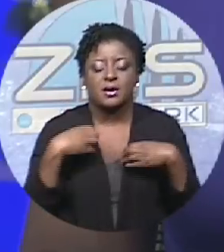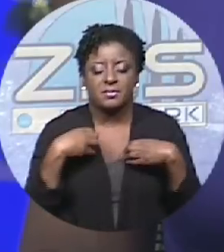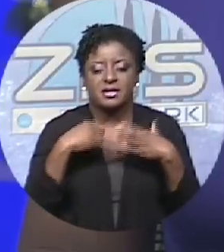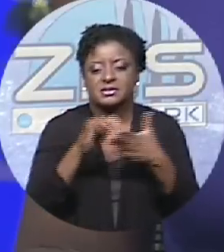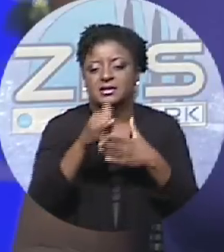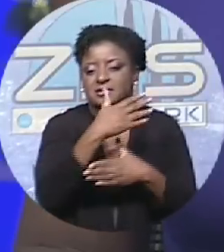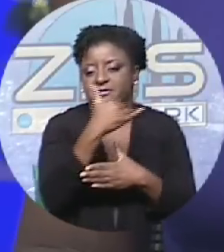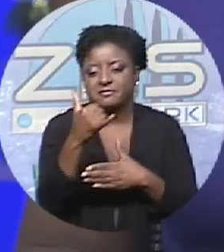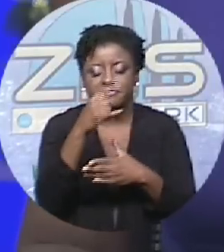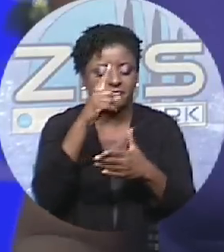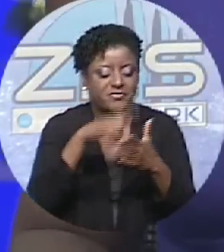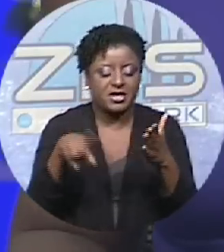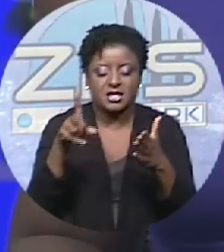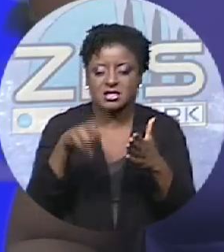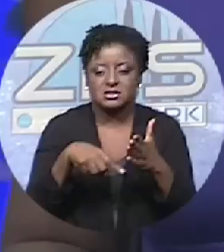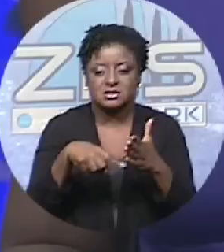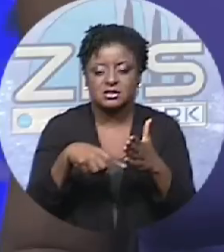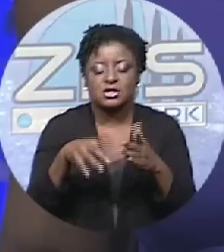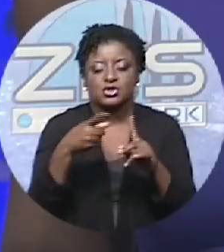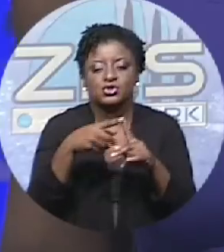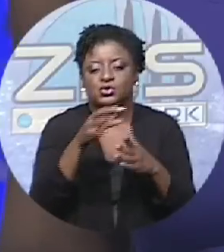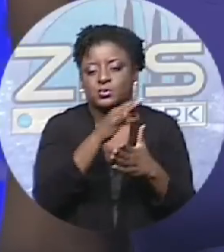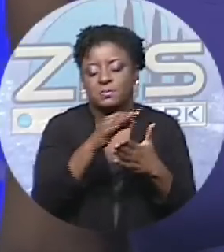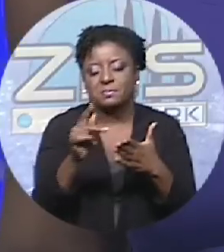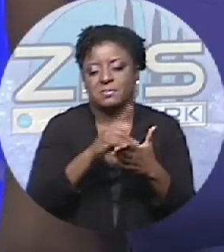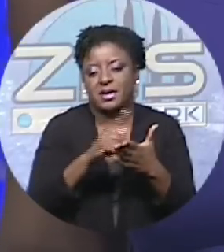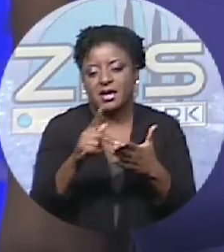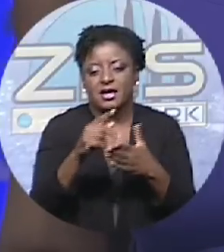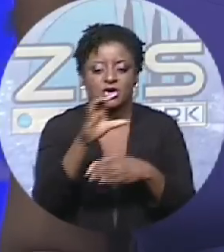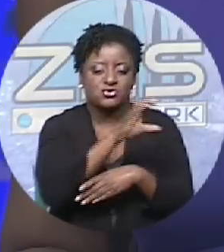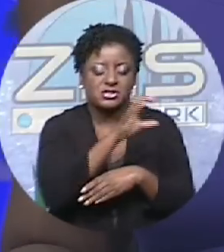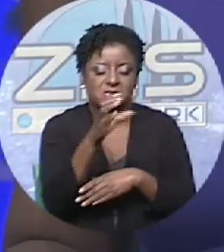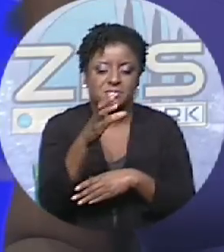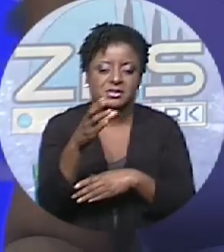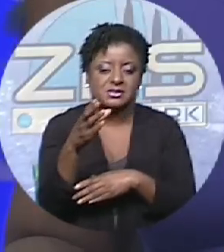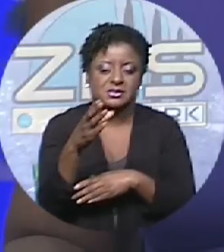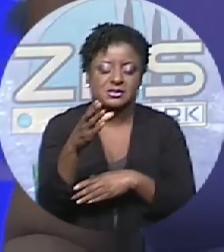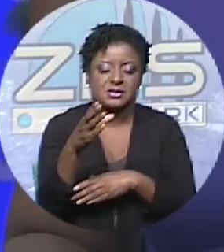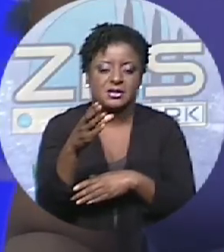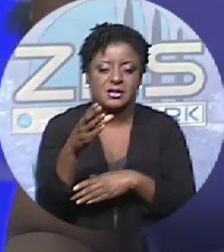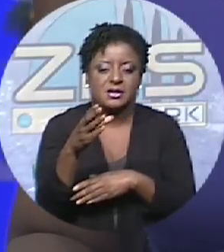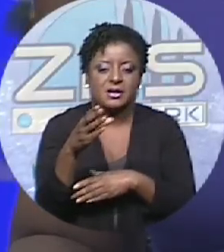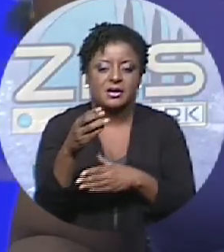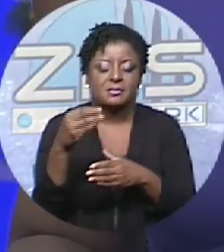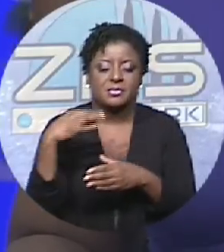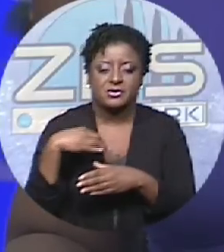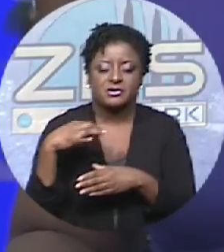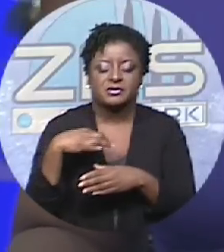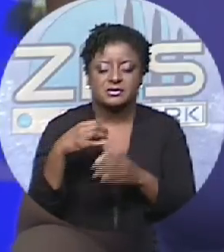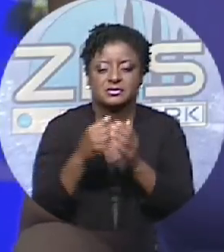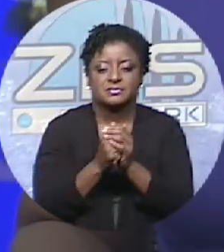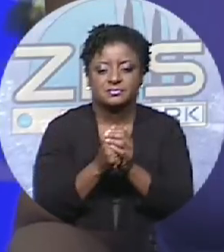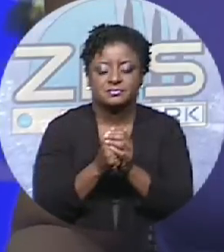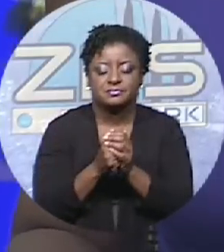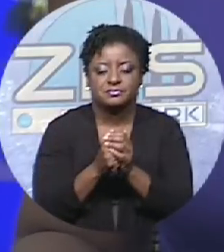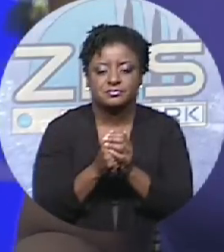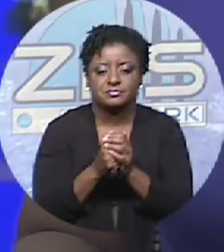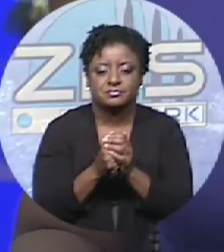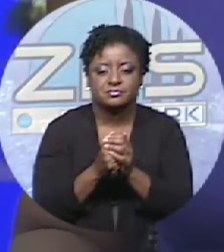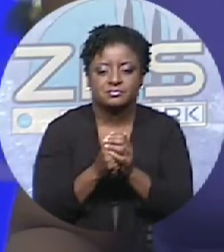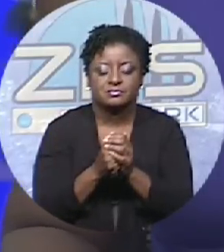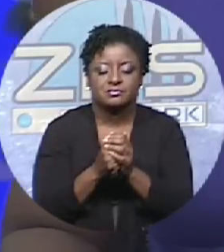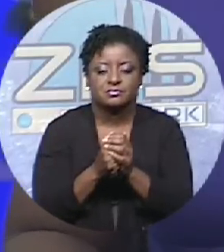the maids' escrow fund. Breakfast cook Ida Mae Bromwell said she learned that some workers received paychecks when she reported for